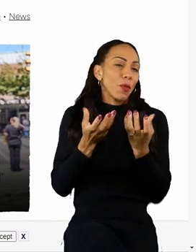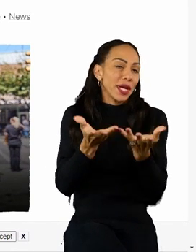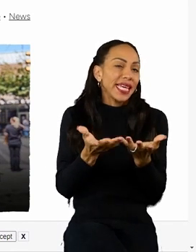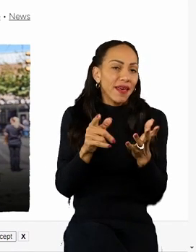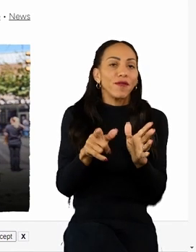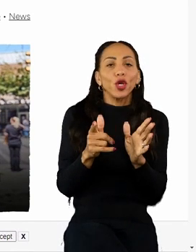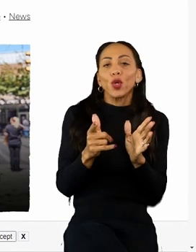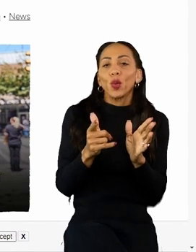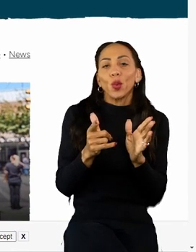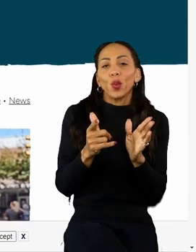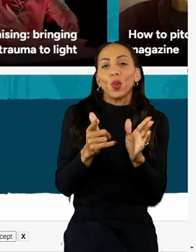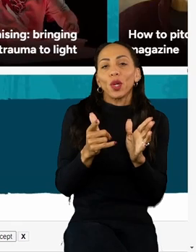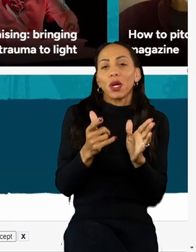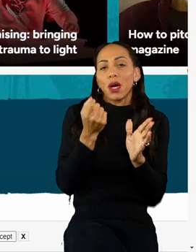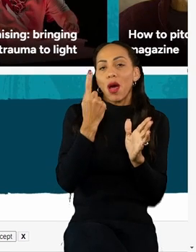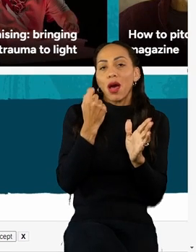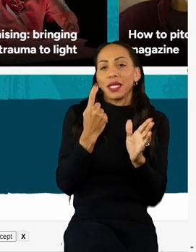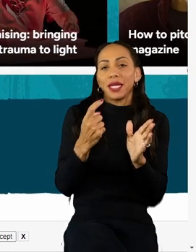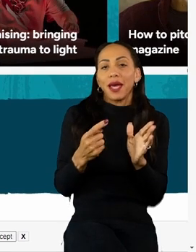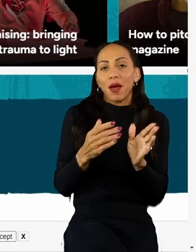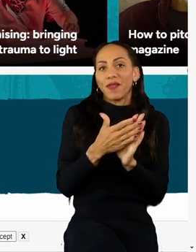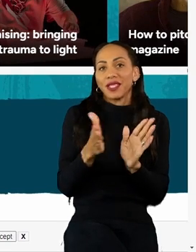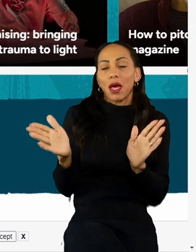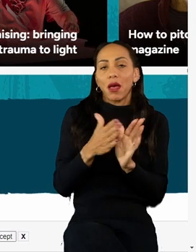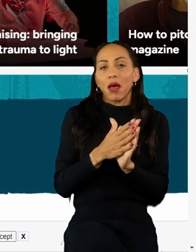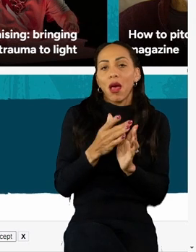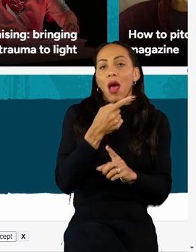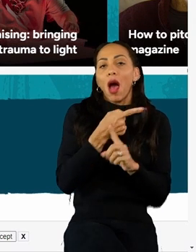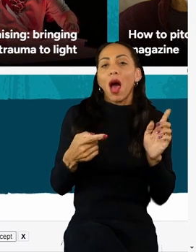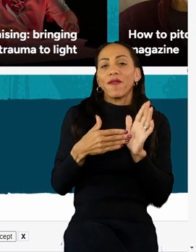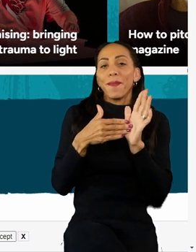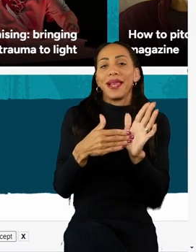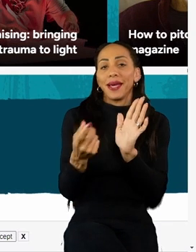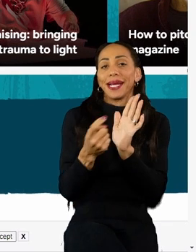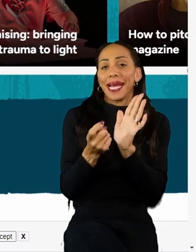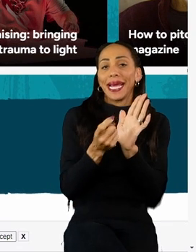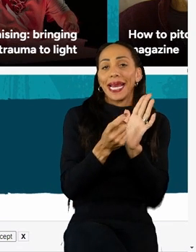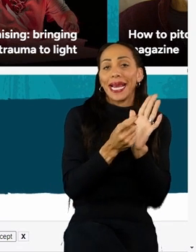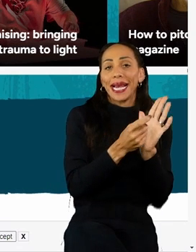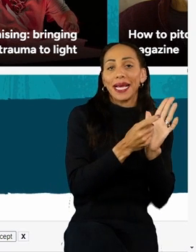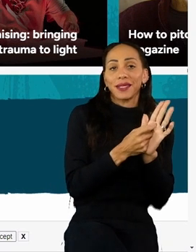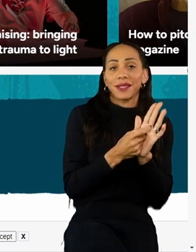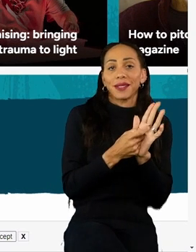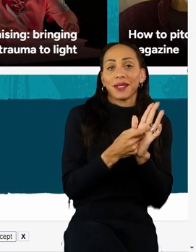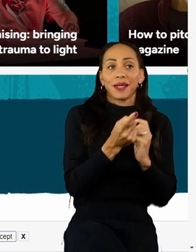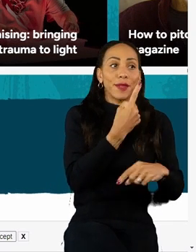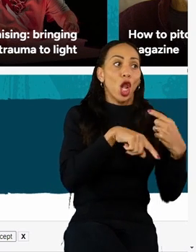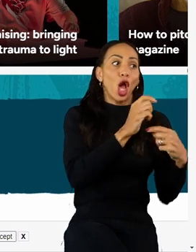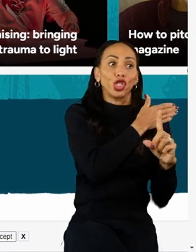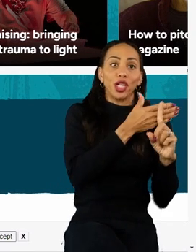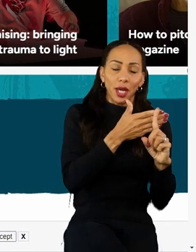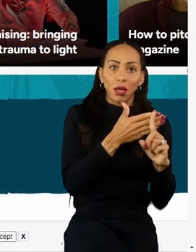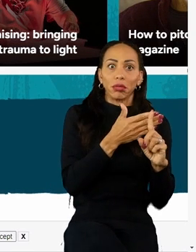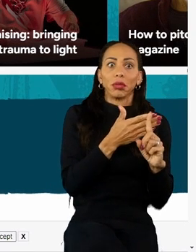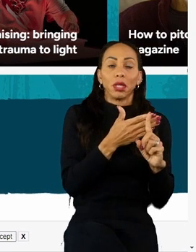I think that's probably about it. Just to give you a sense of the scale, our website had 500,000 hits